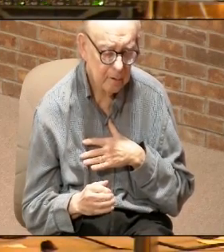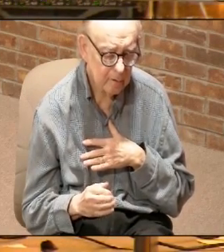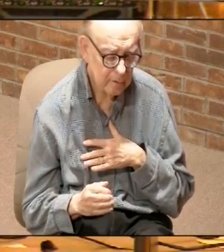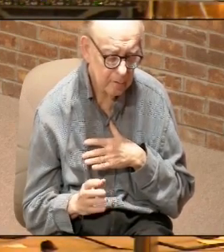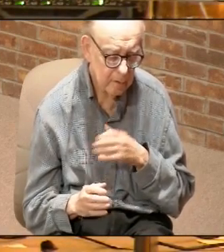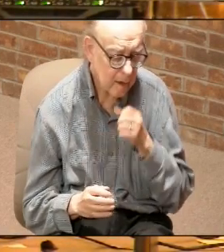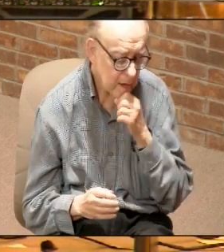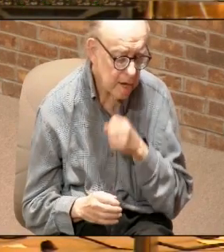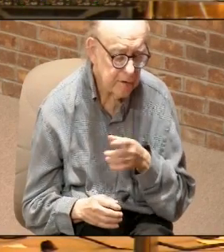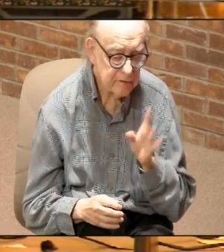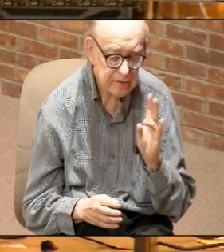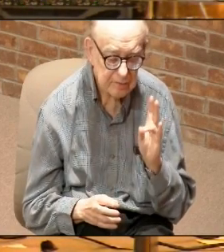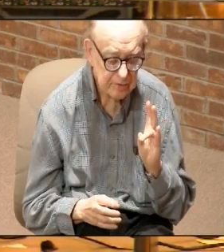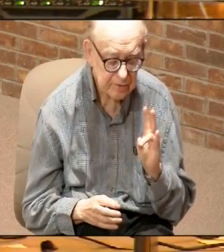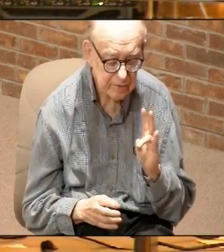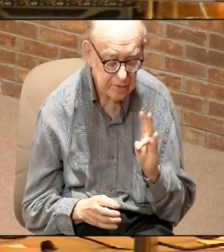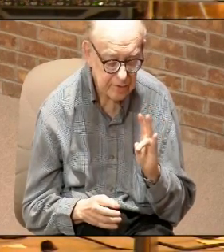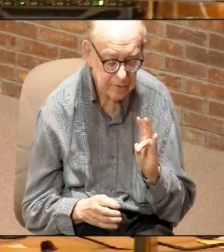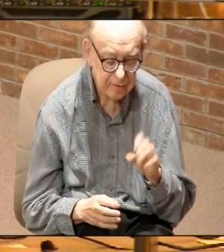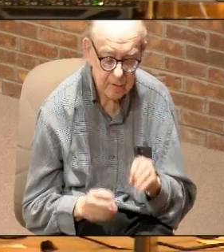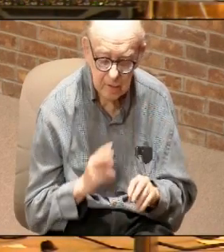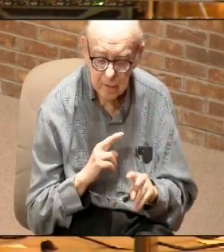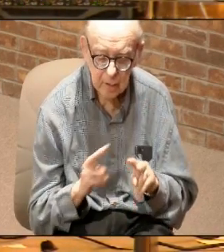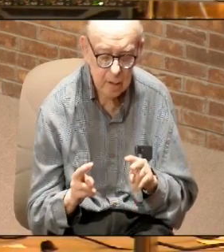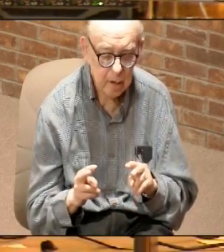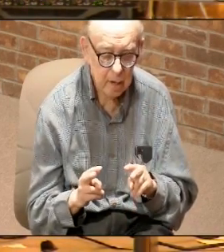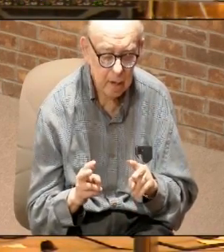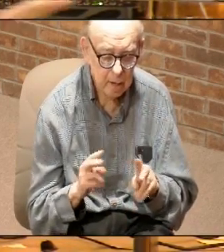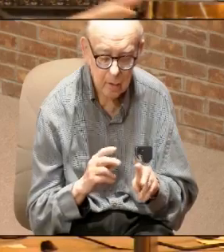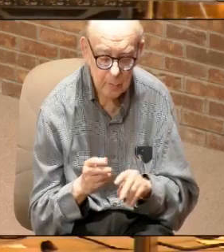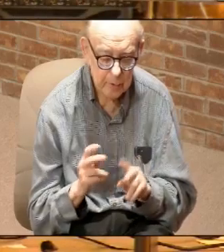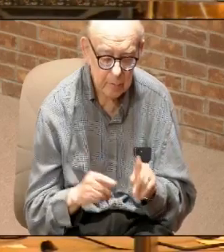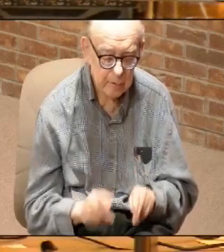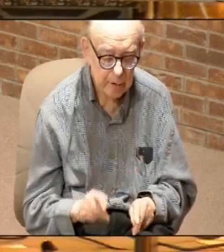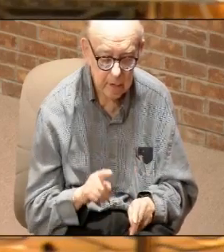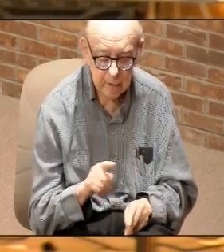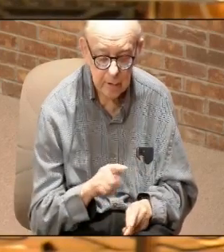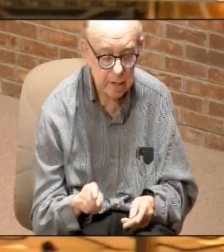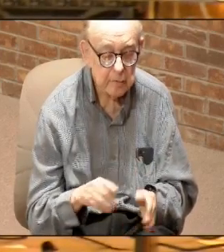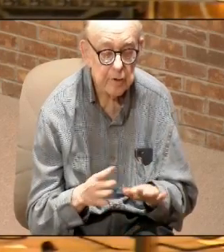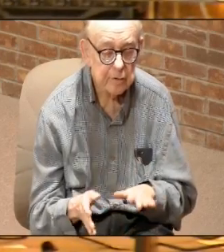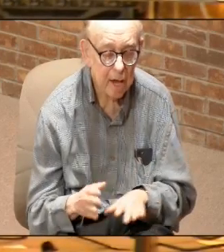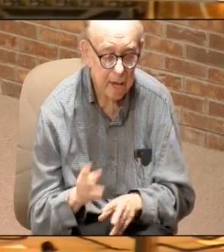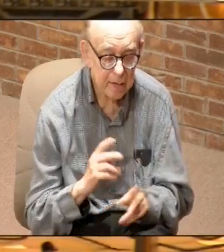He's 70 years old, and he's watching everybody around him dying.